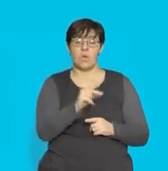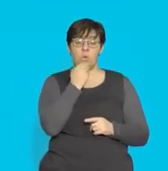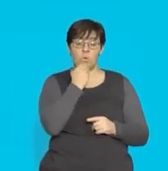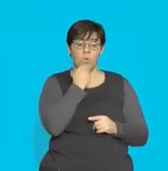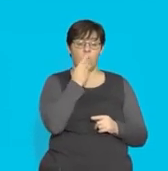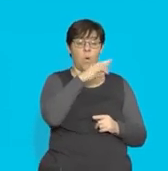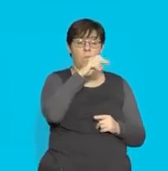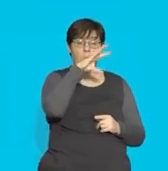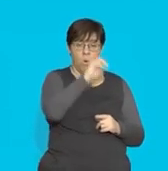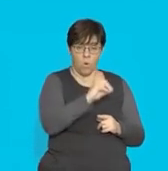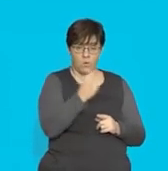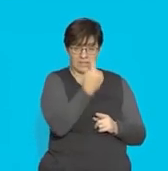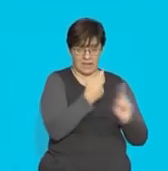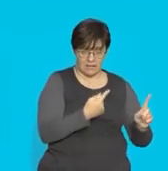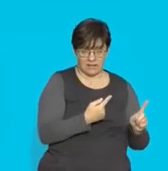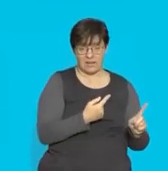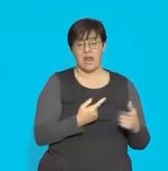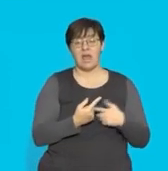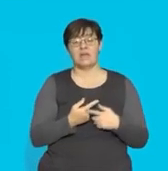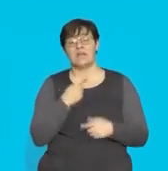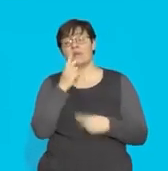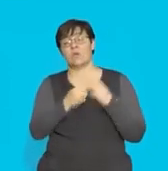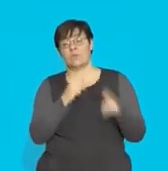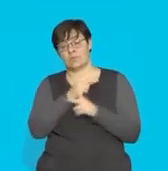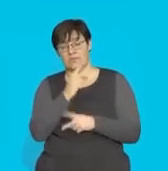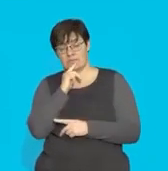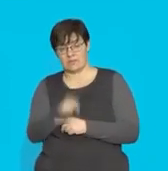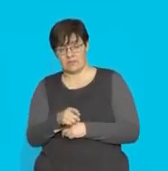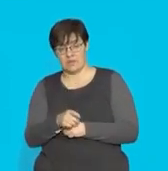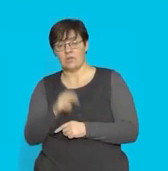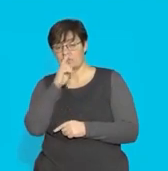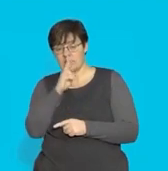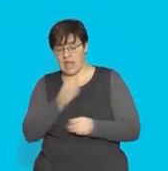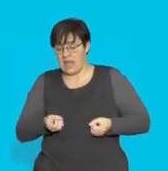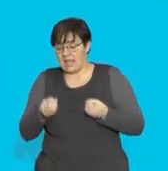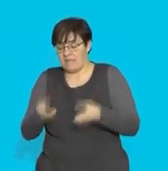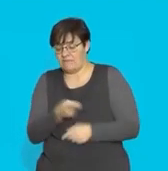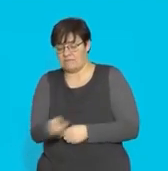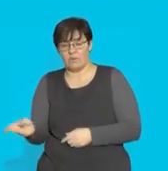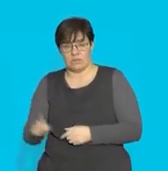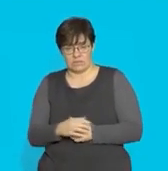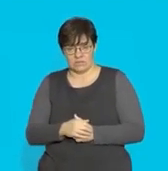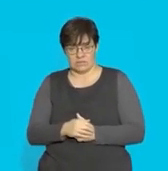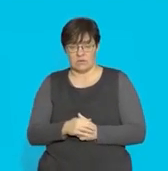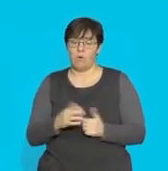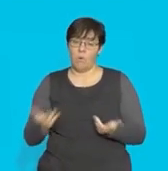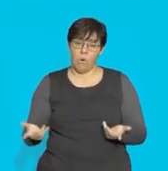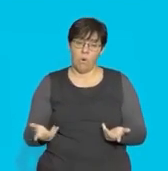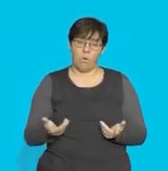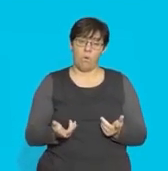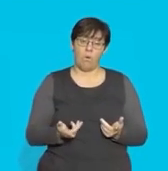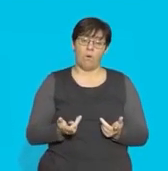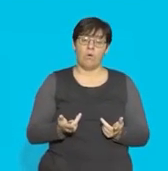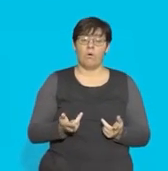are homozygous recessive, and then use them again to determine what they pass on to the next generation, or